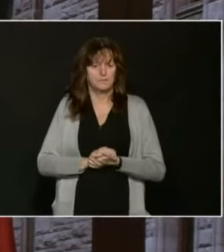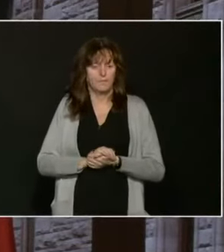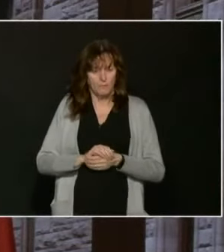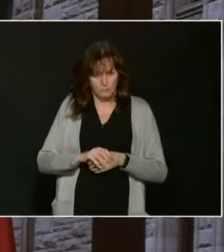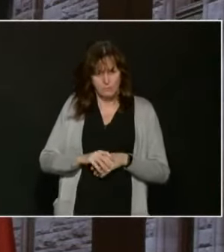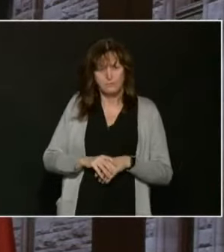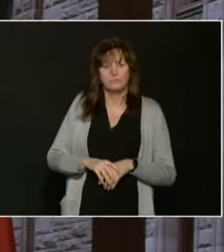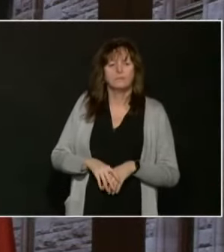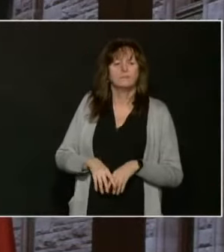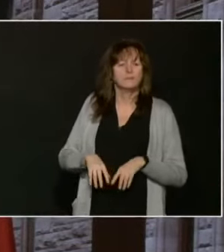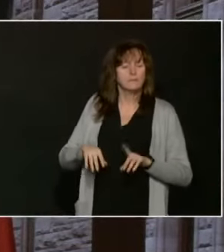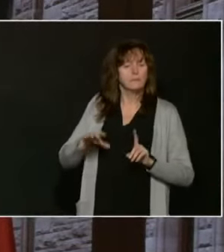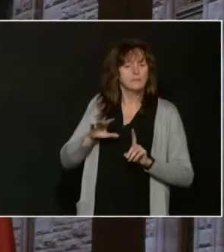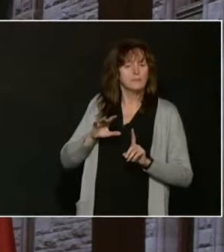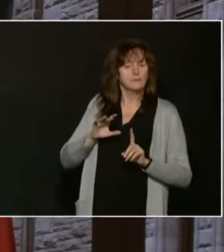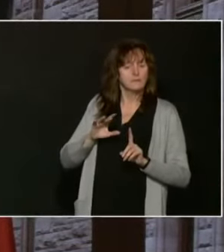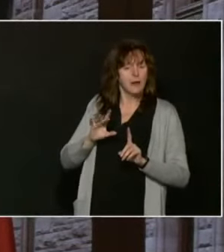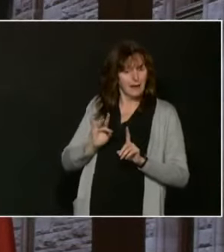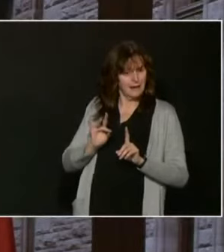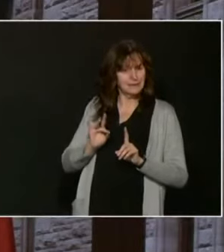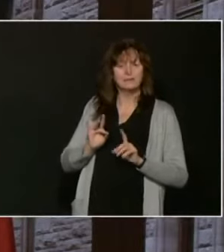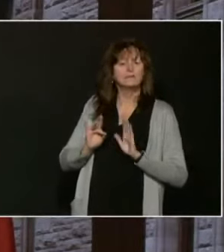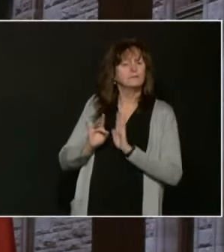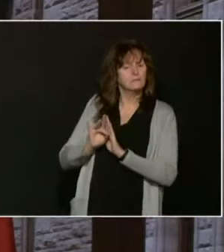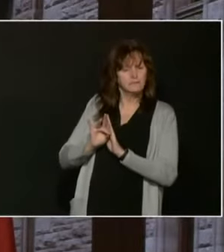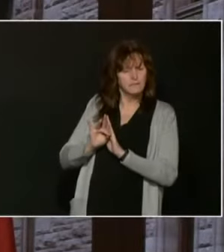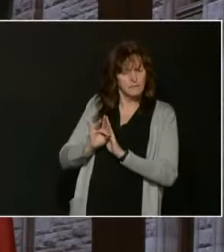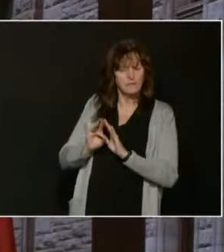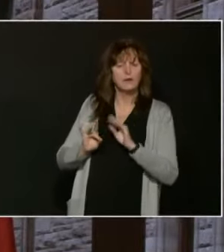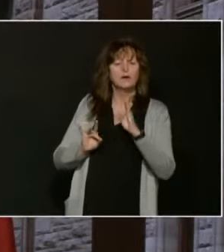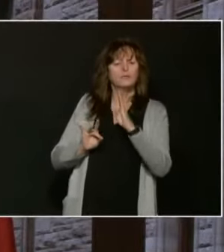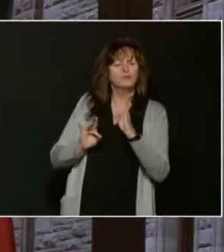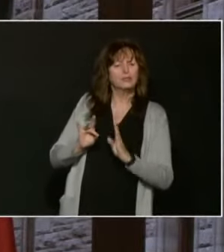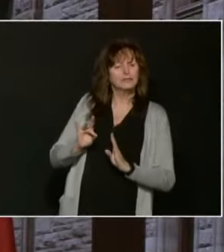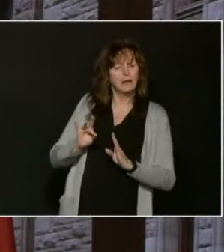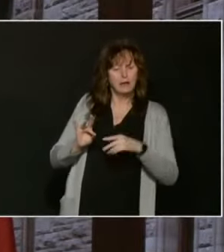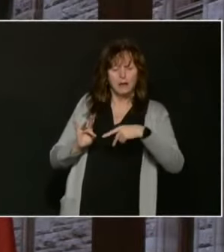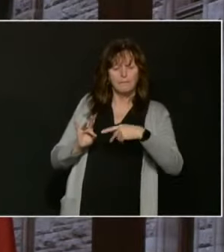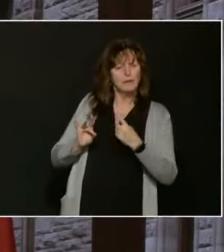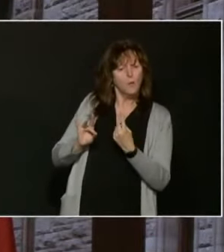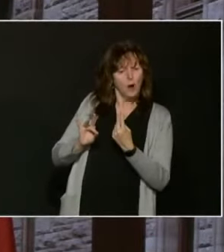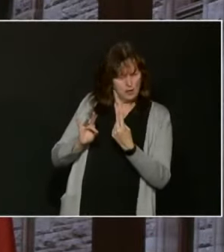the Brazilian variant, which was an increase of 1 from yesterday. There are an additional